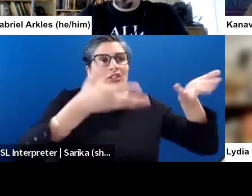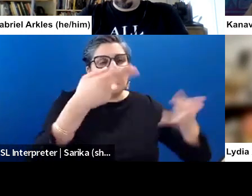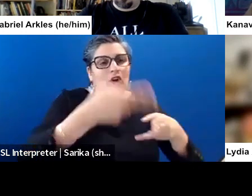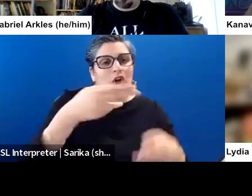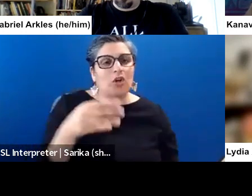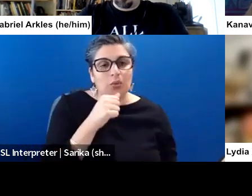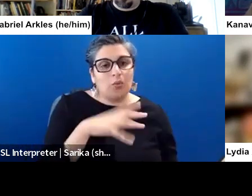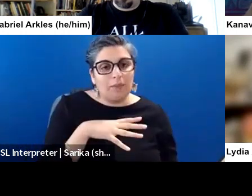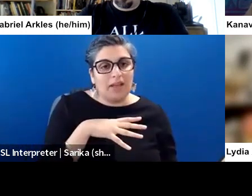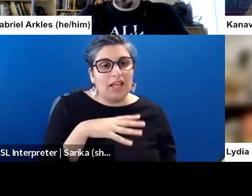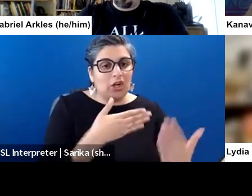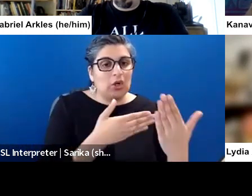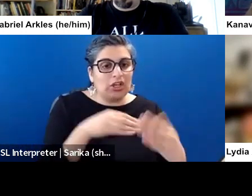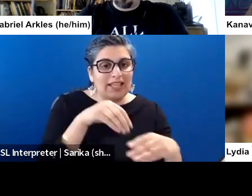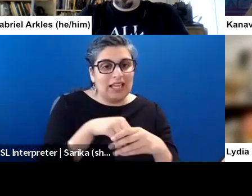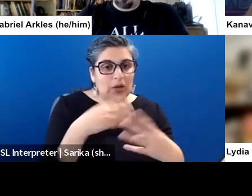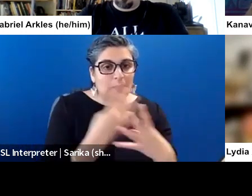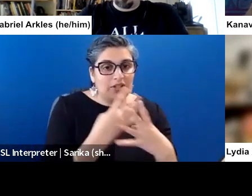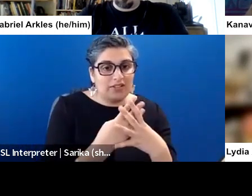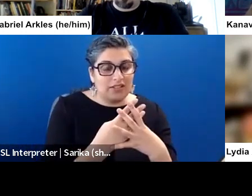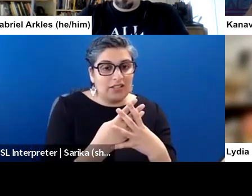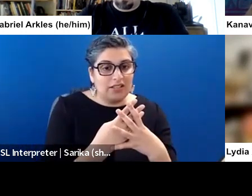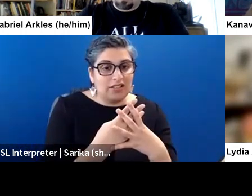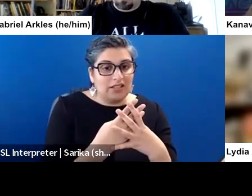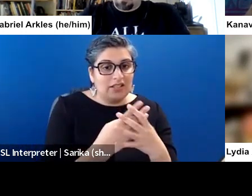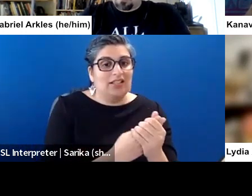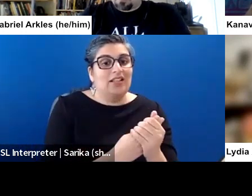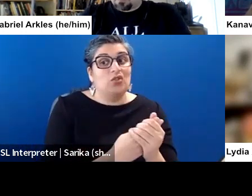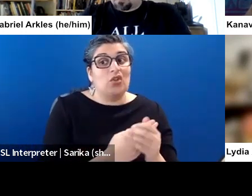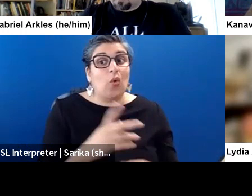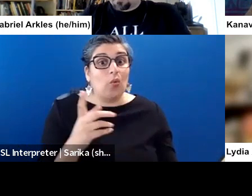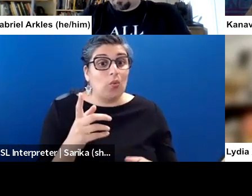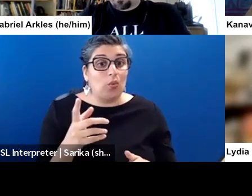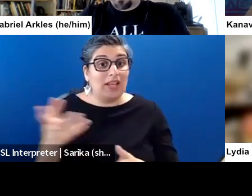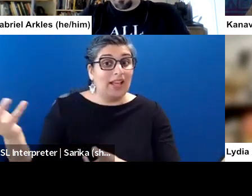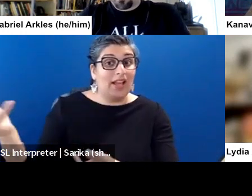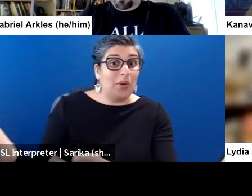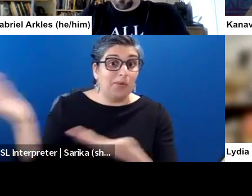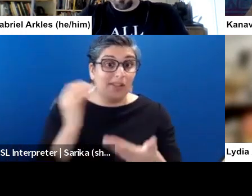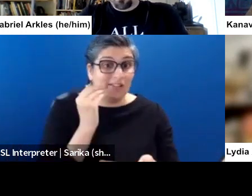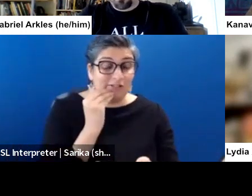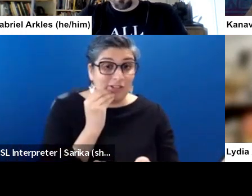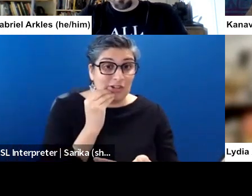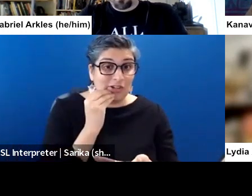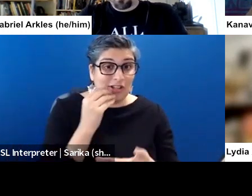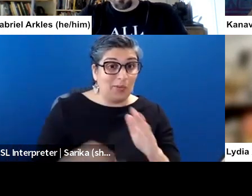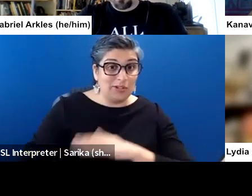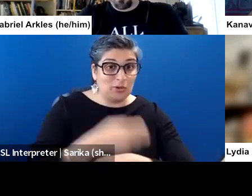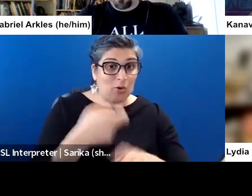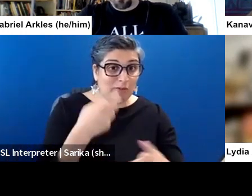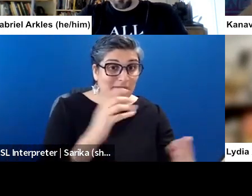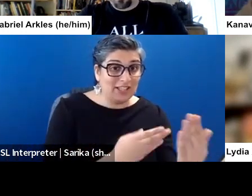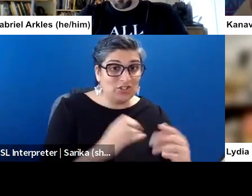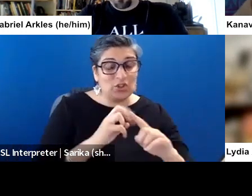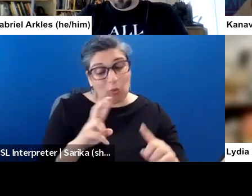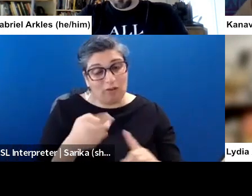in the microwave with the food that we could get from commissary or that we stole from the kitchen. And the point of that